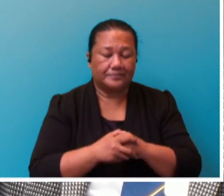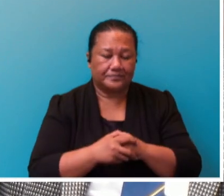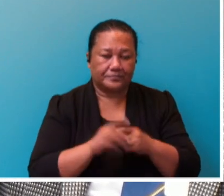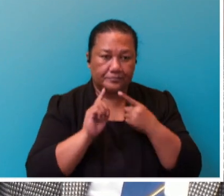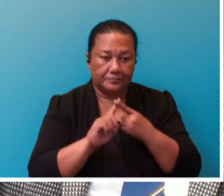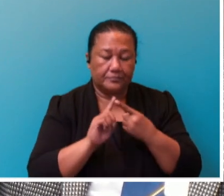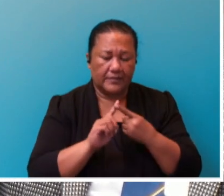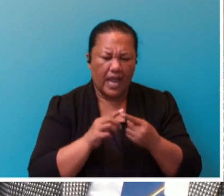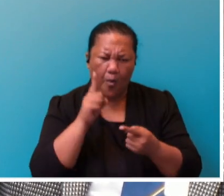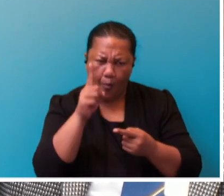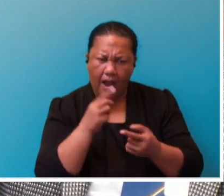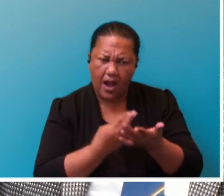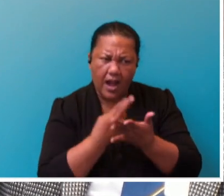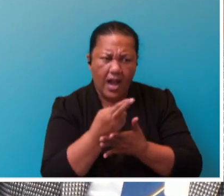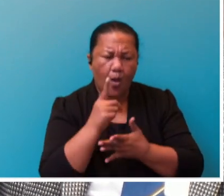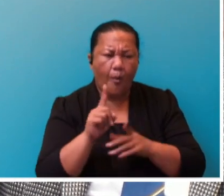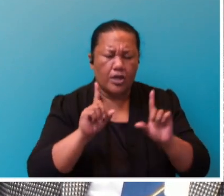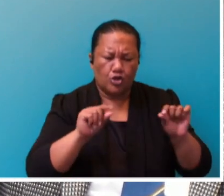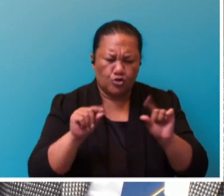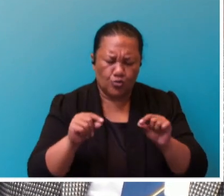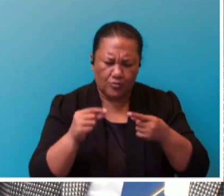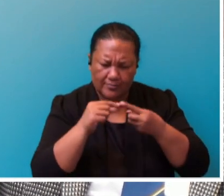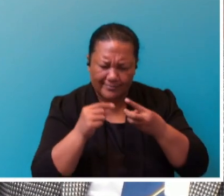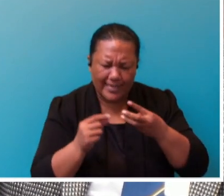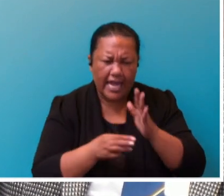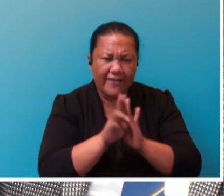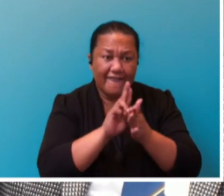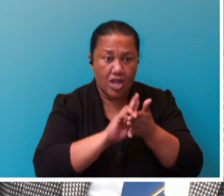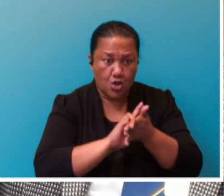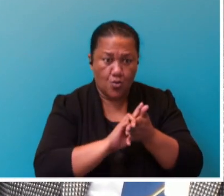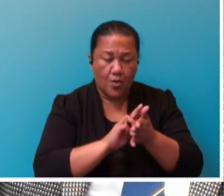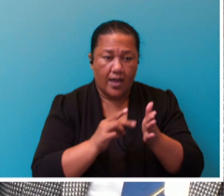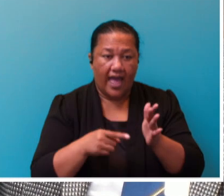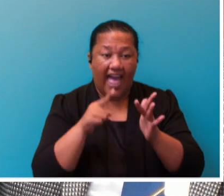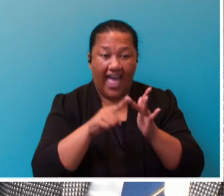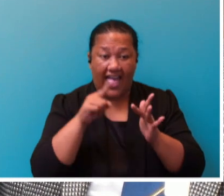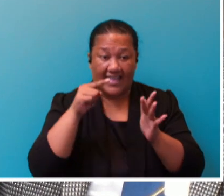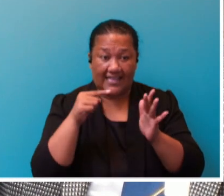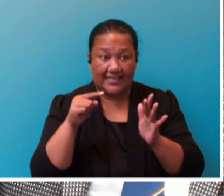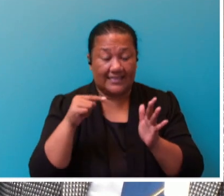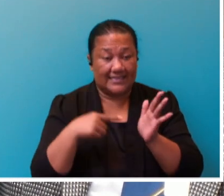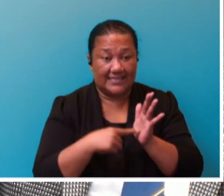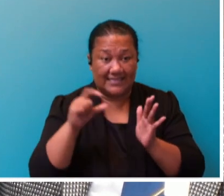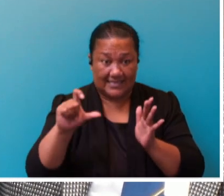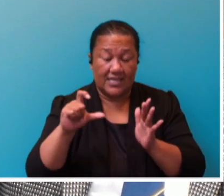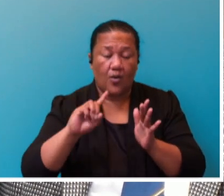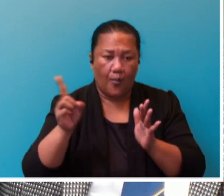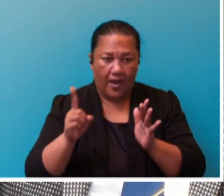to do a detailed deep dive review of the ITC operations.